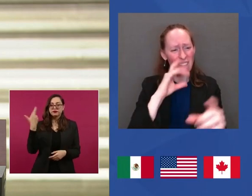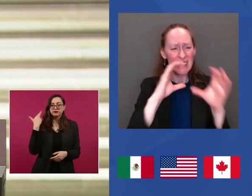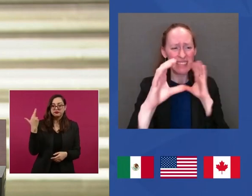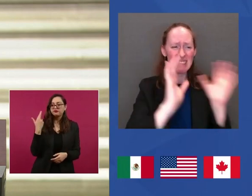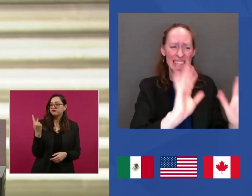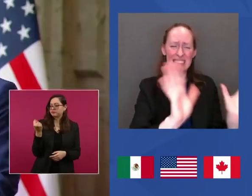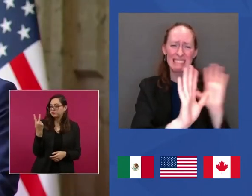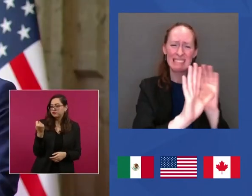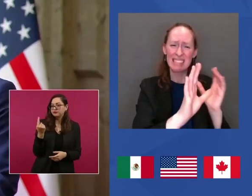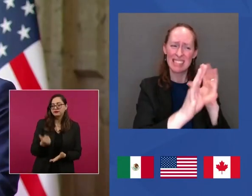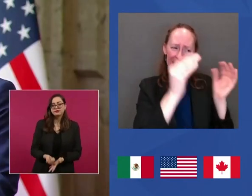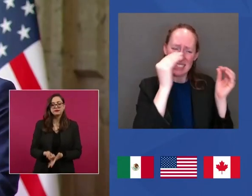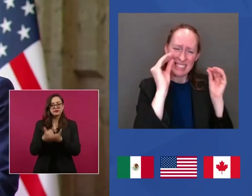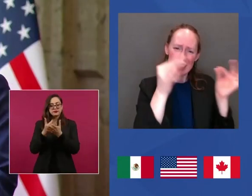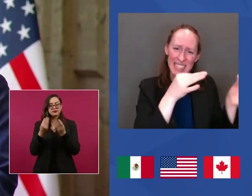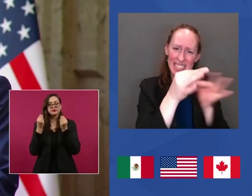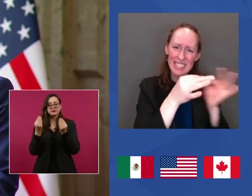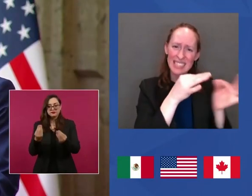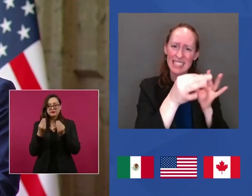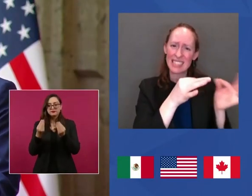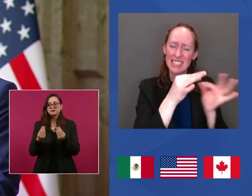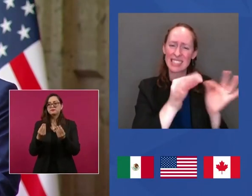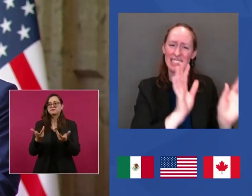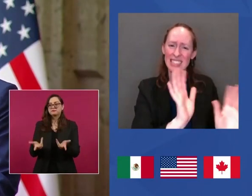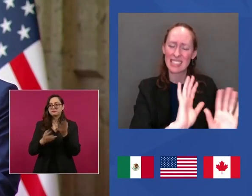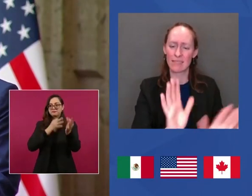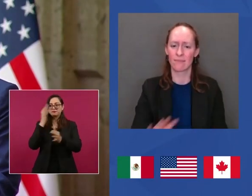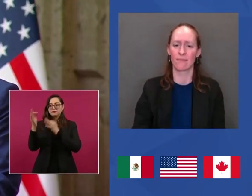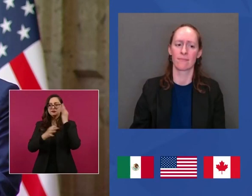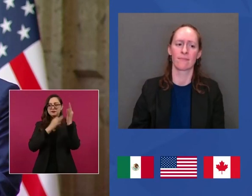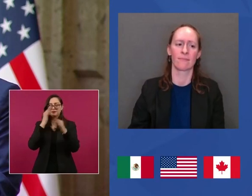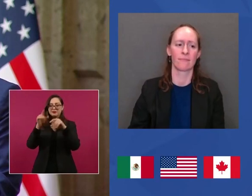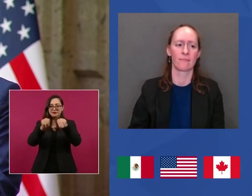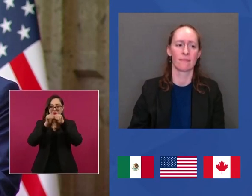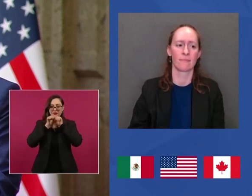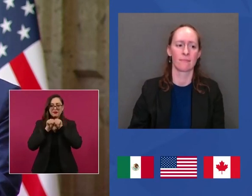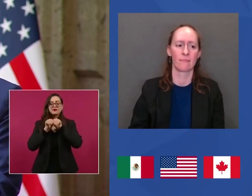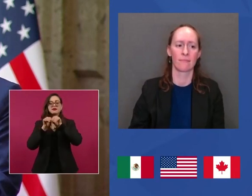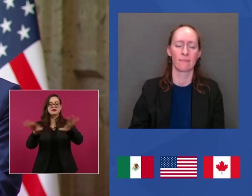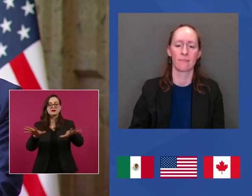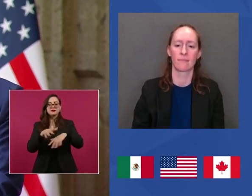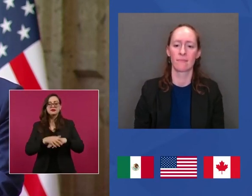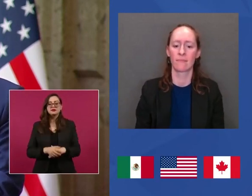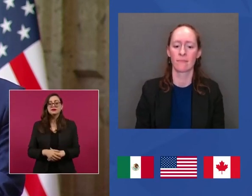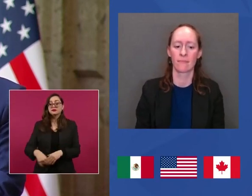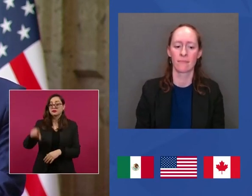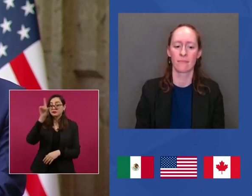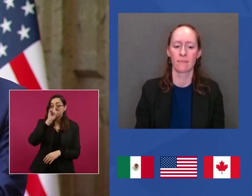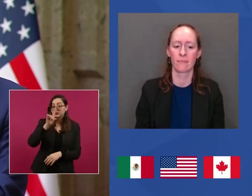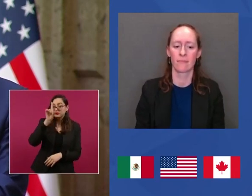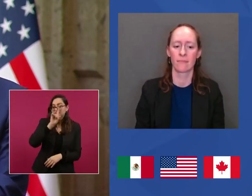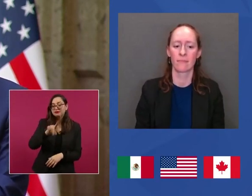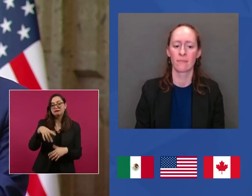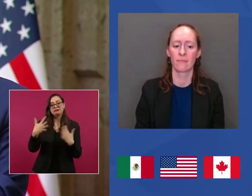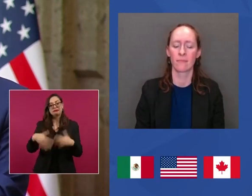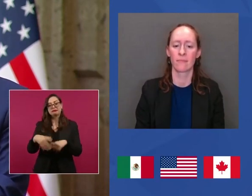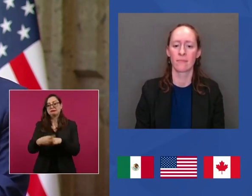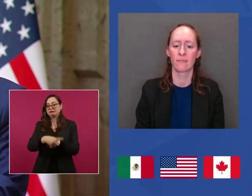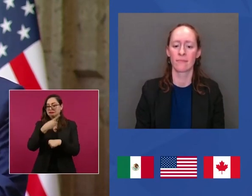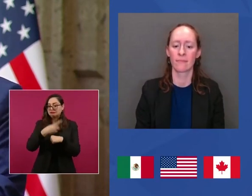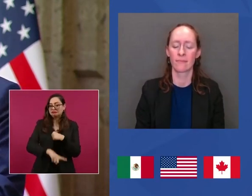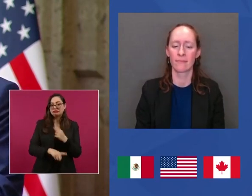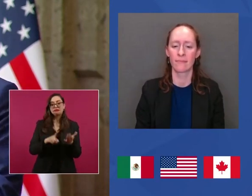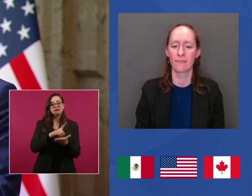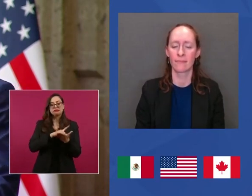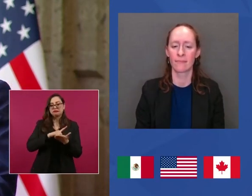Radio stations, television networks, they should be devoting time for this, to inform people, to guide people